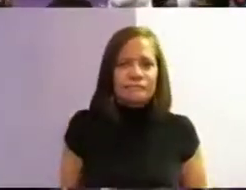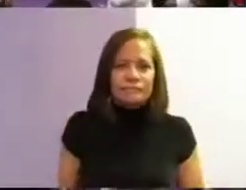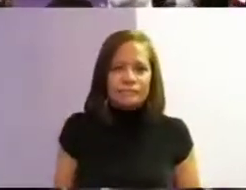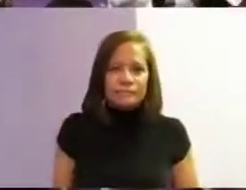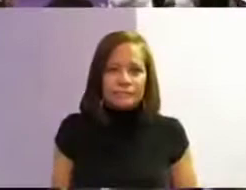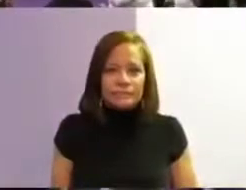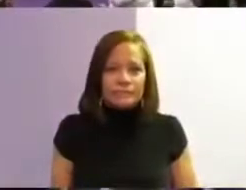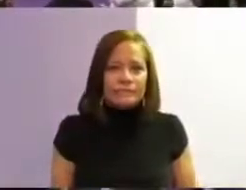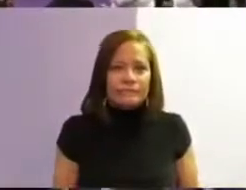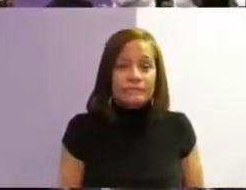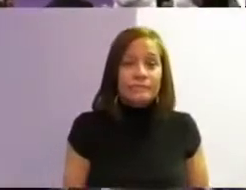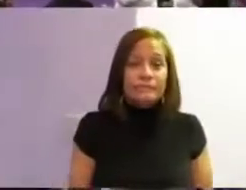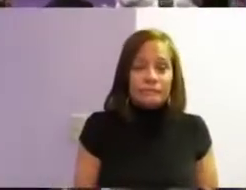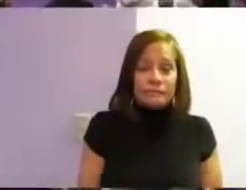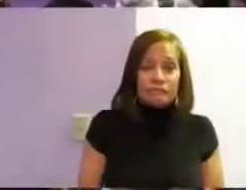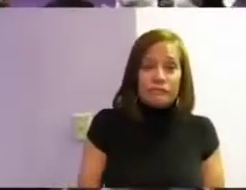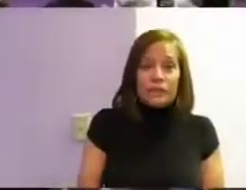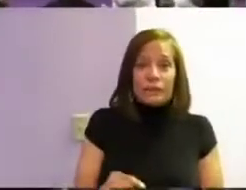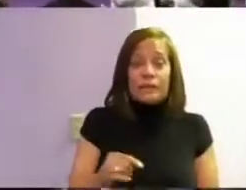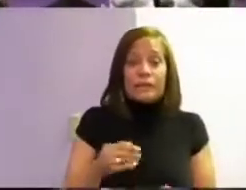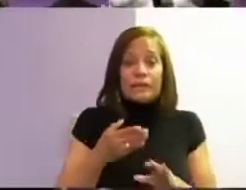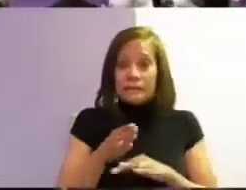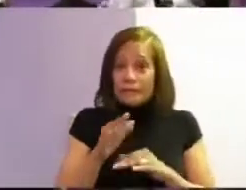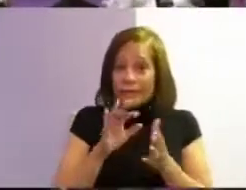When I get to three, I want you to praise him